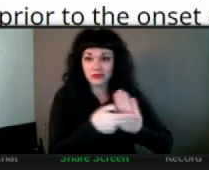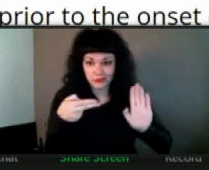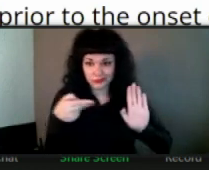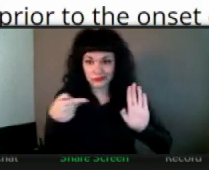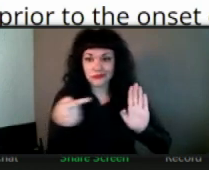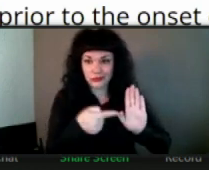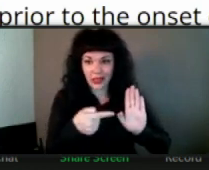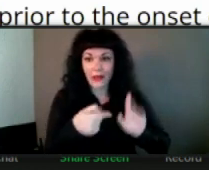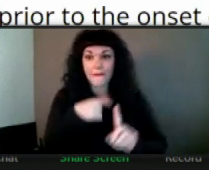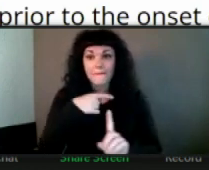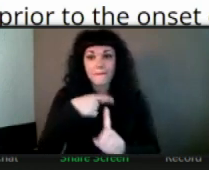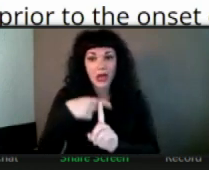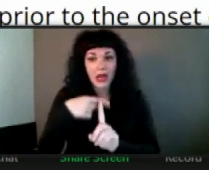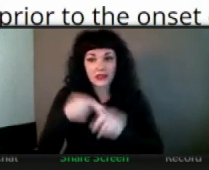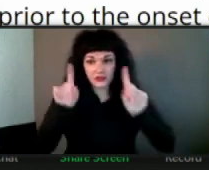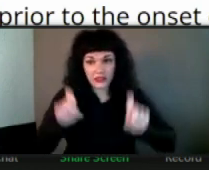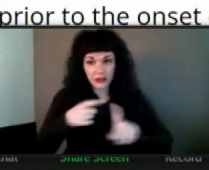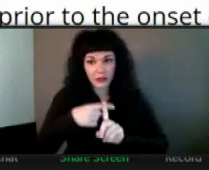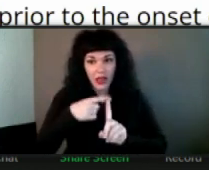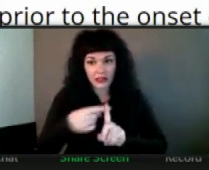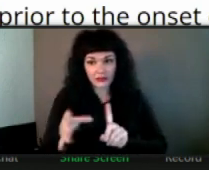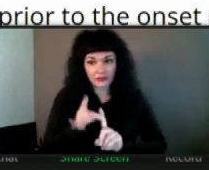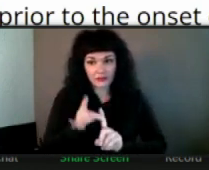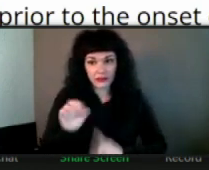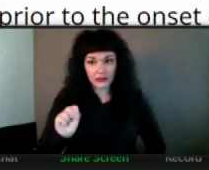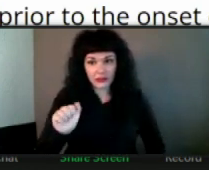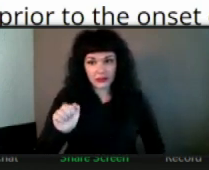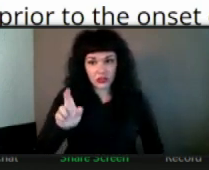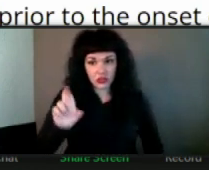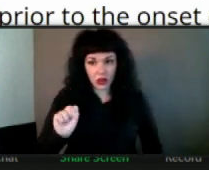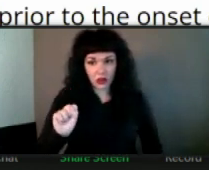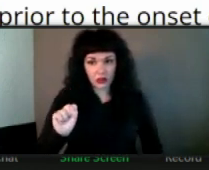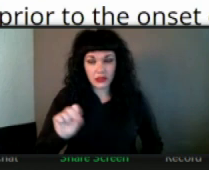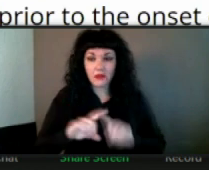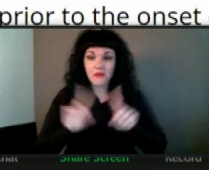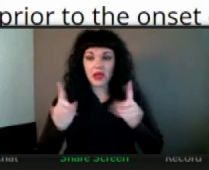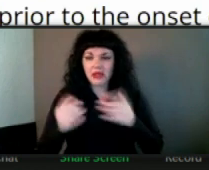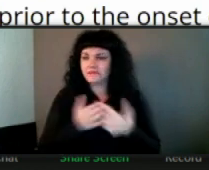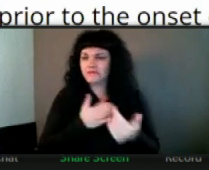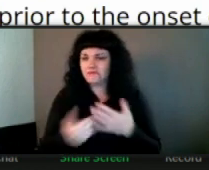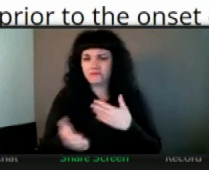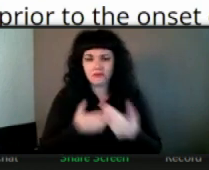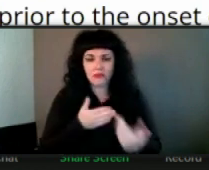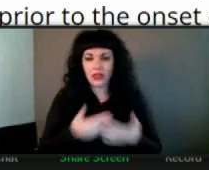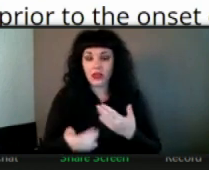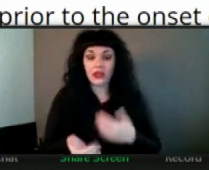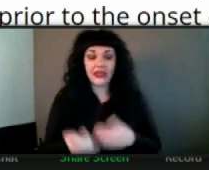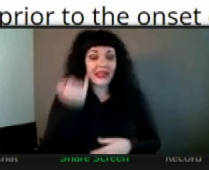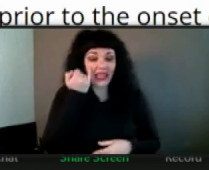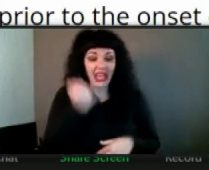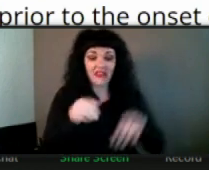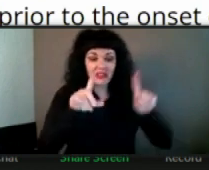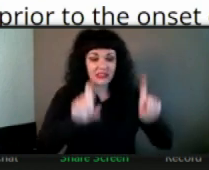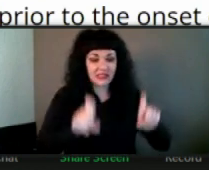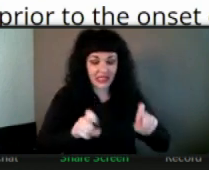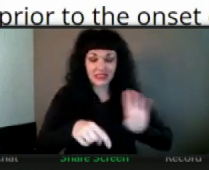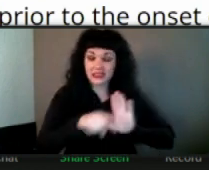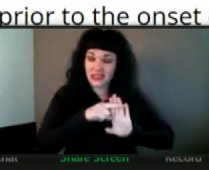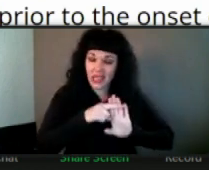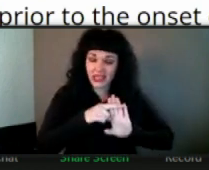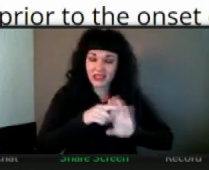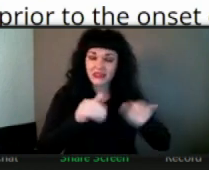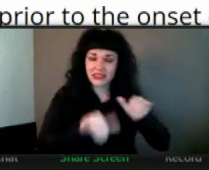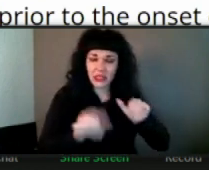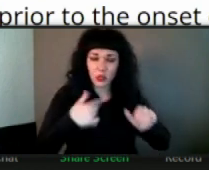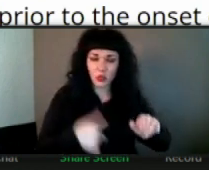for SARS, but we knew even if he wasn't positive, his mom had been exposed to COVID. And so we've taken care of